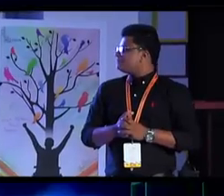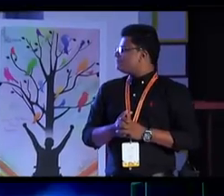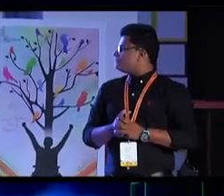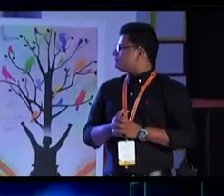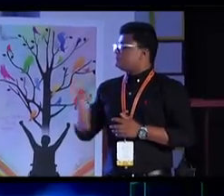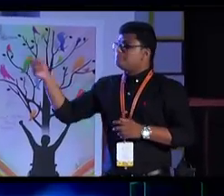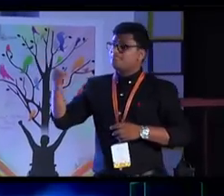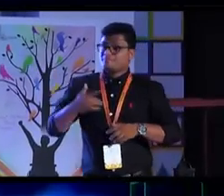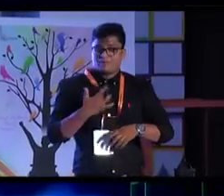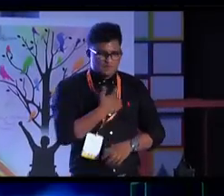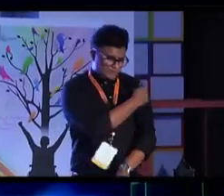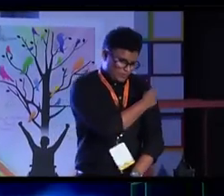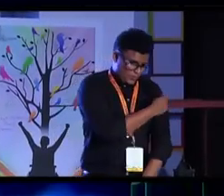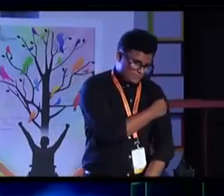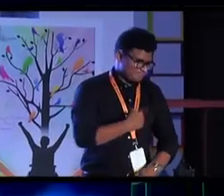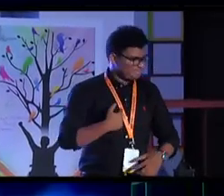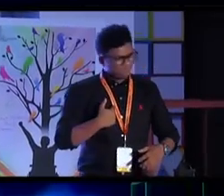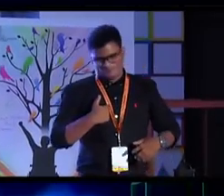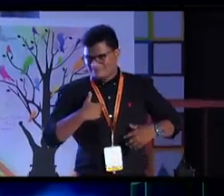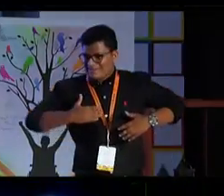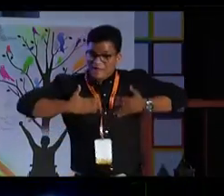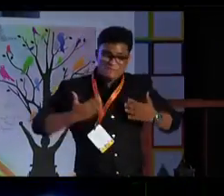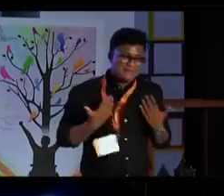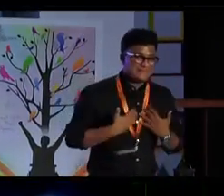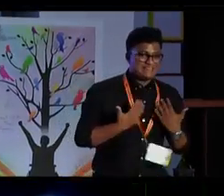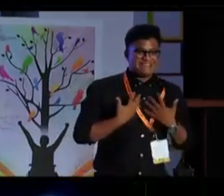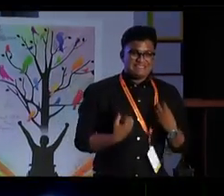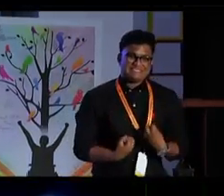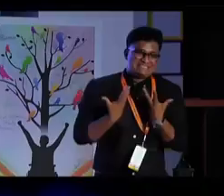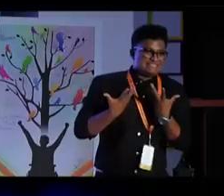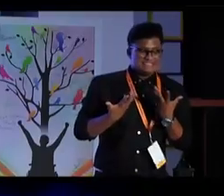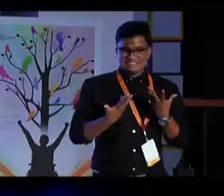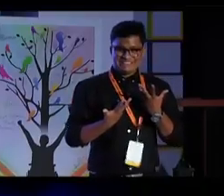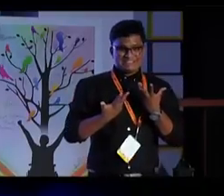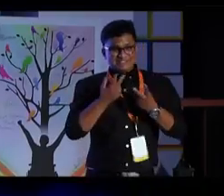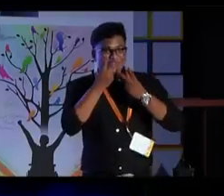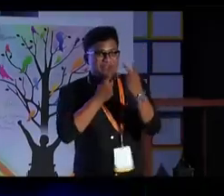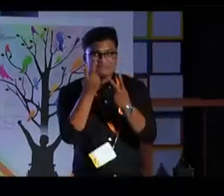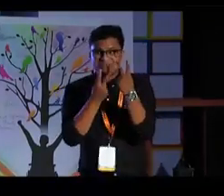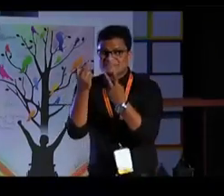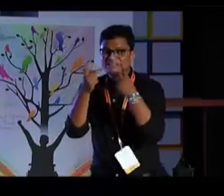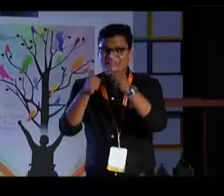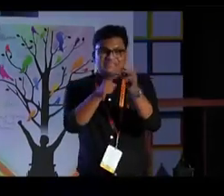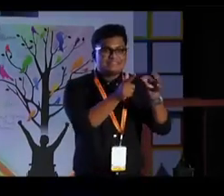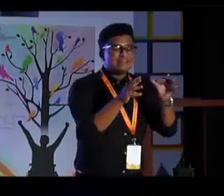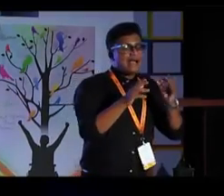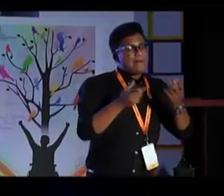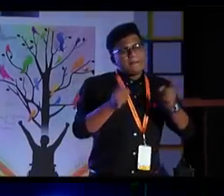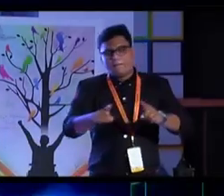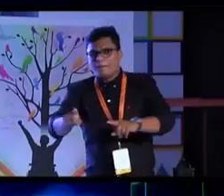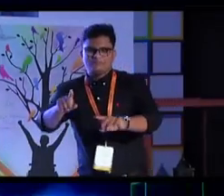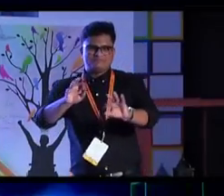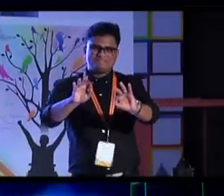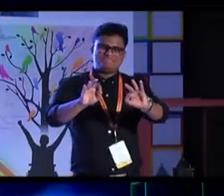as a volunteer. It's also, I can also see the impact and the outreach and the initiatives that have already been started in